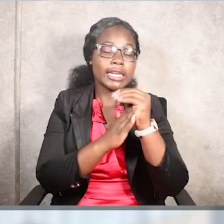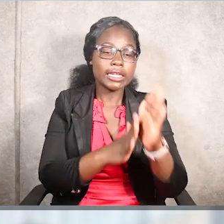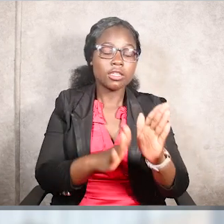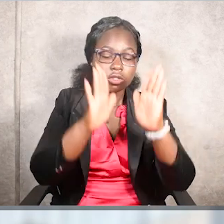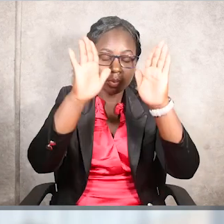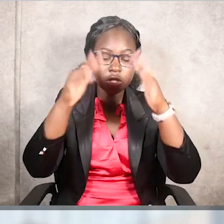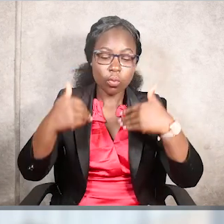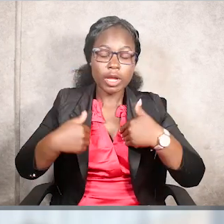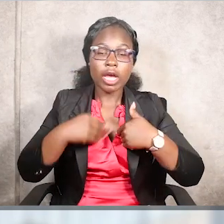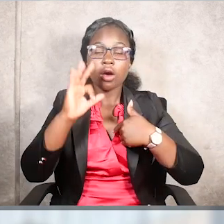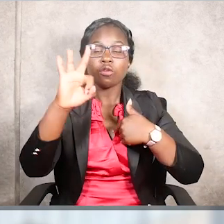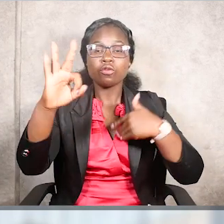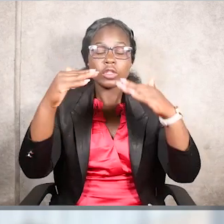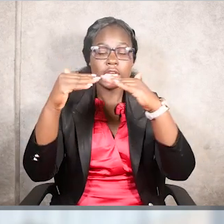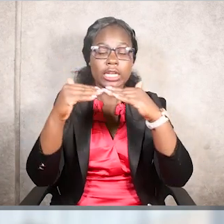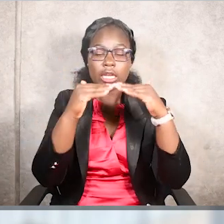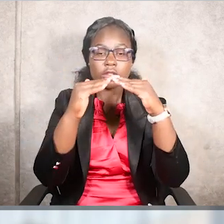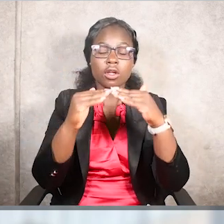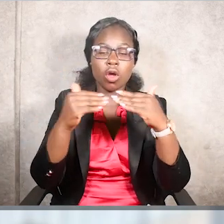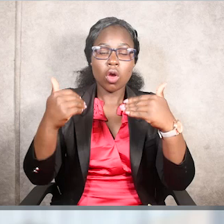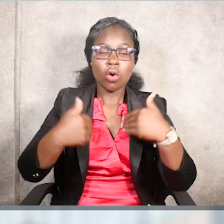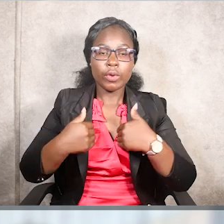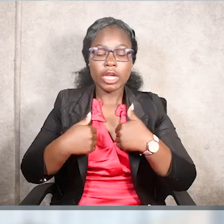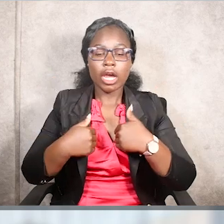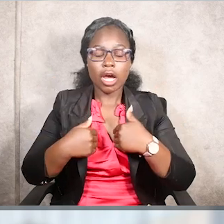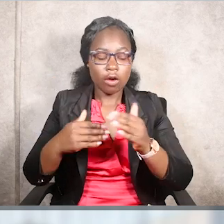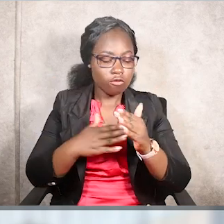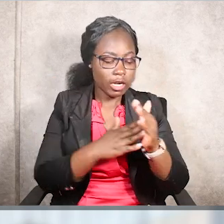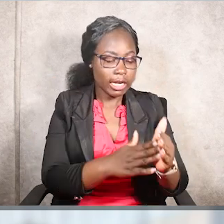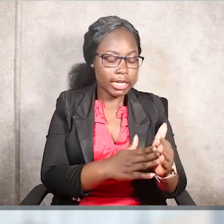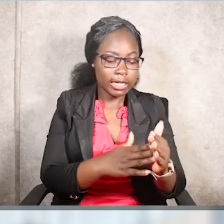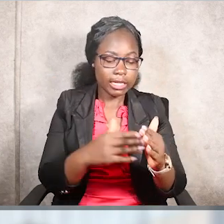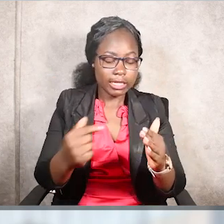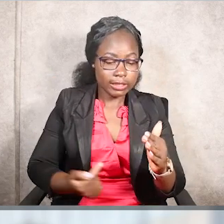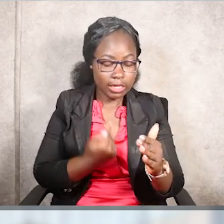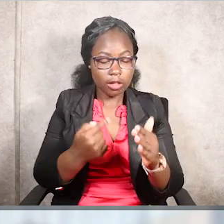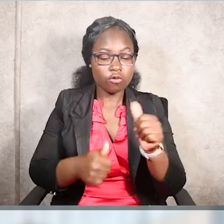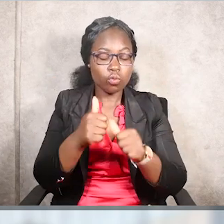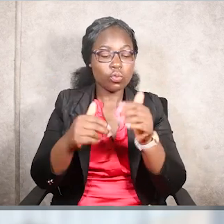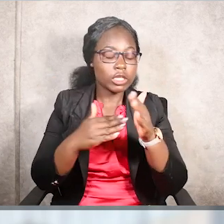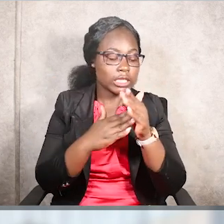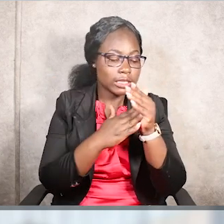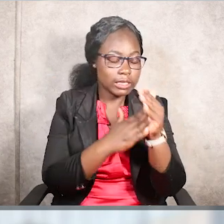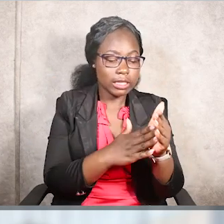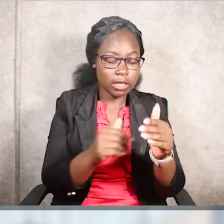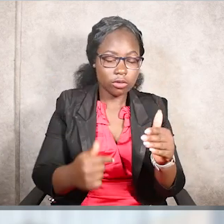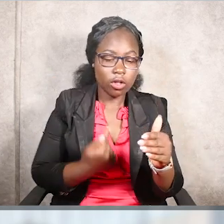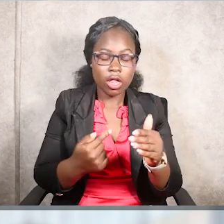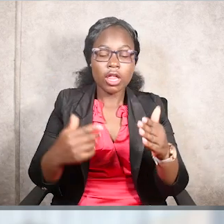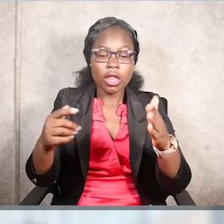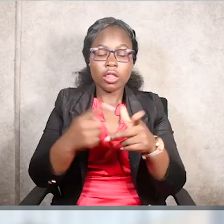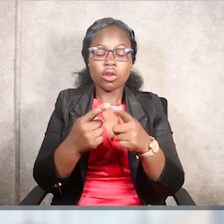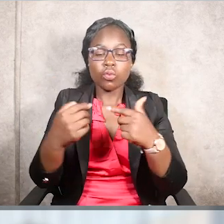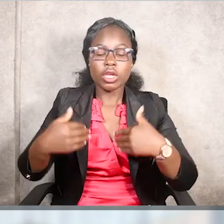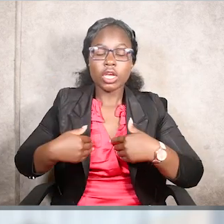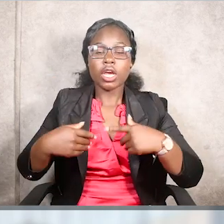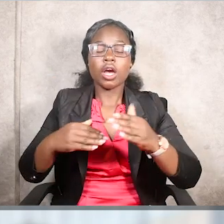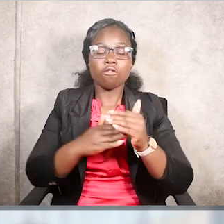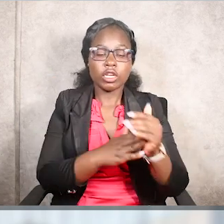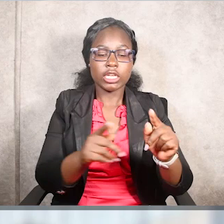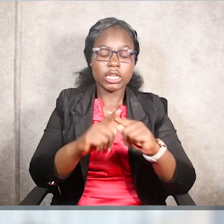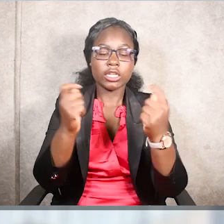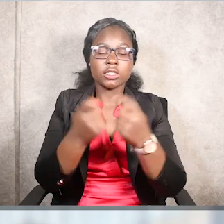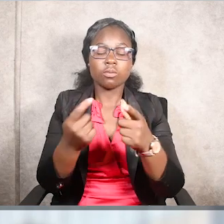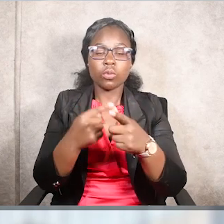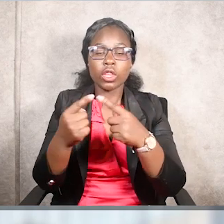three levels. There is leading self, which is self-leadership. Then there is leading in teams, and then there is community